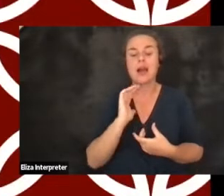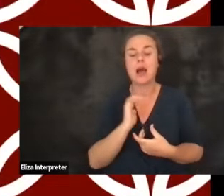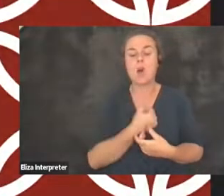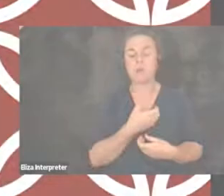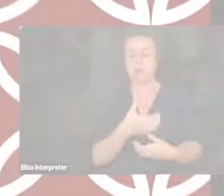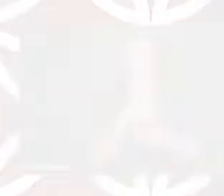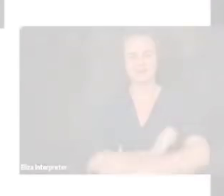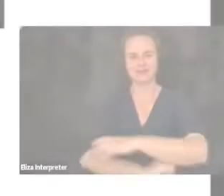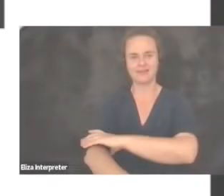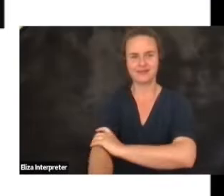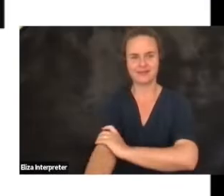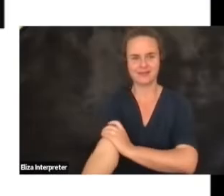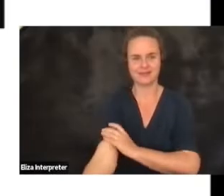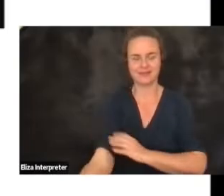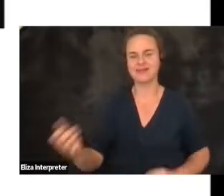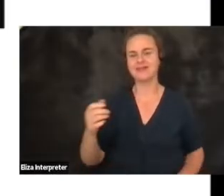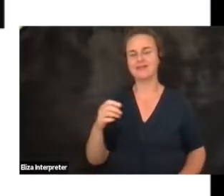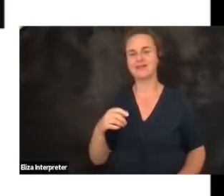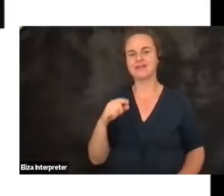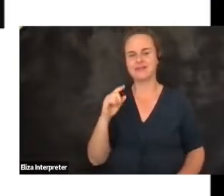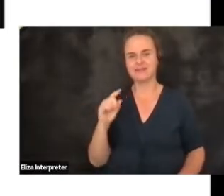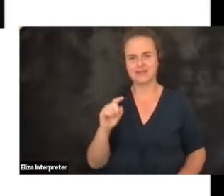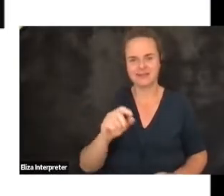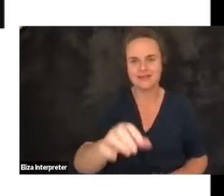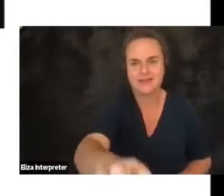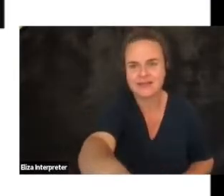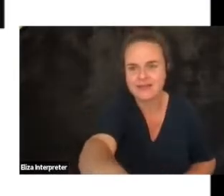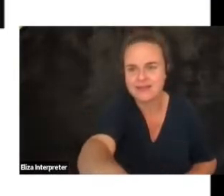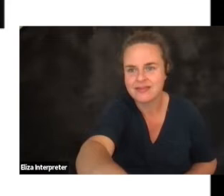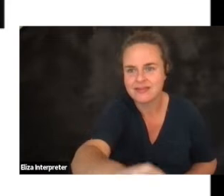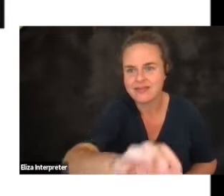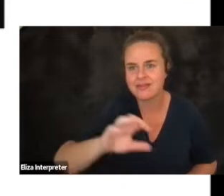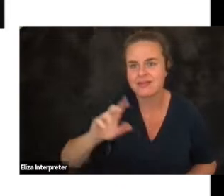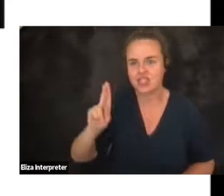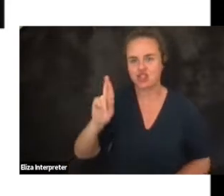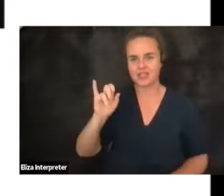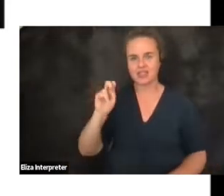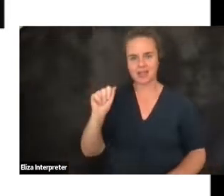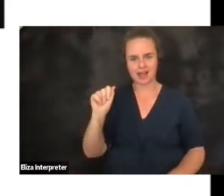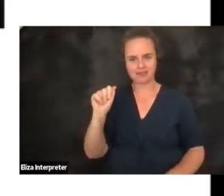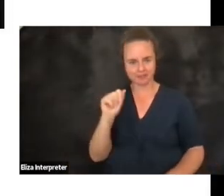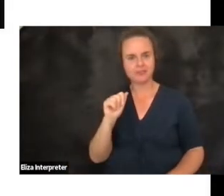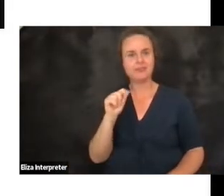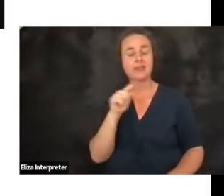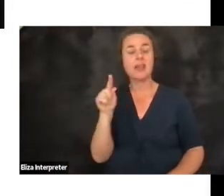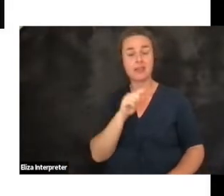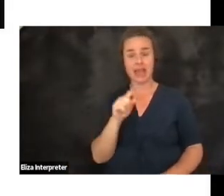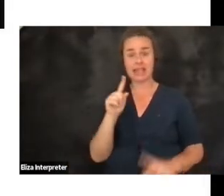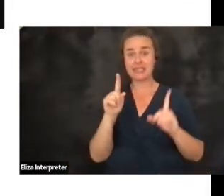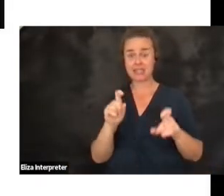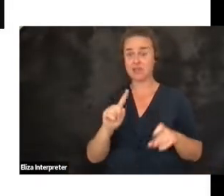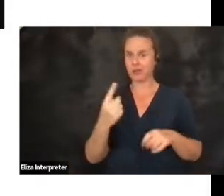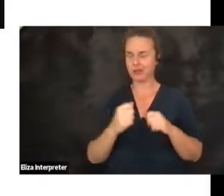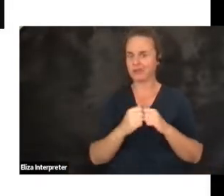with each other. So that the Marshmallow Test was first performed in 1974, and it's